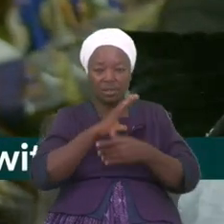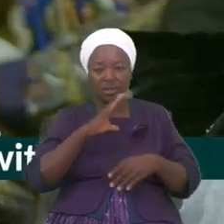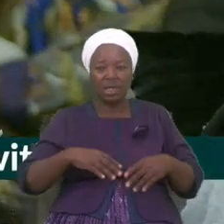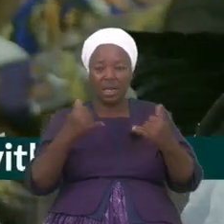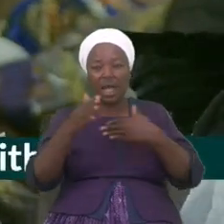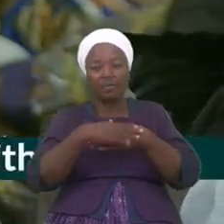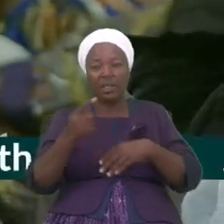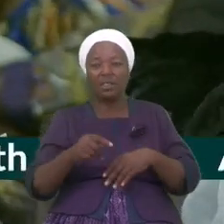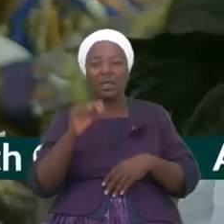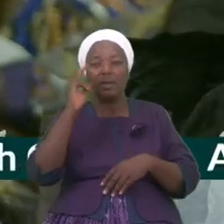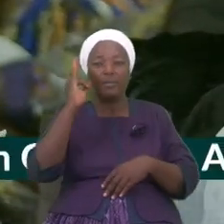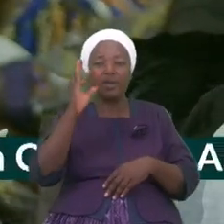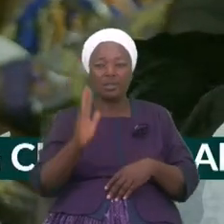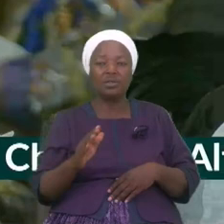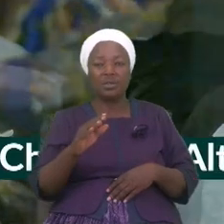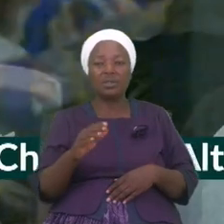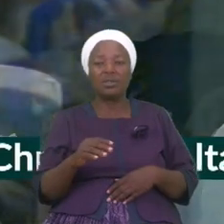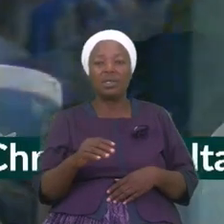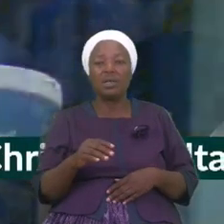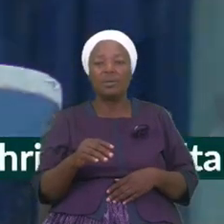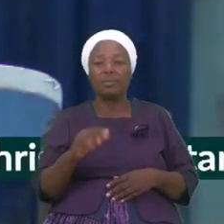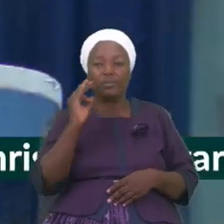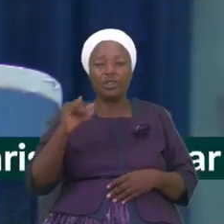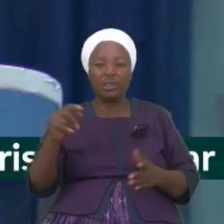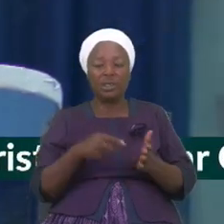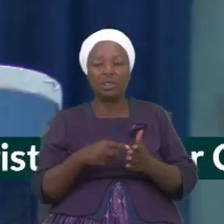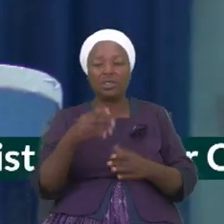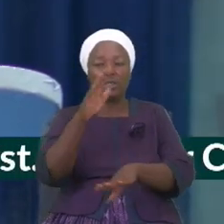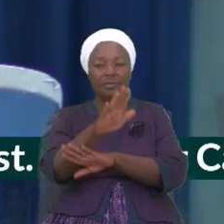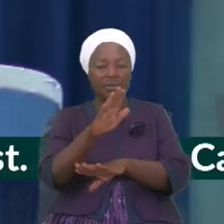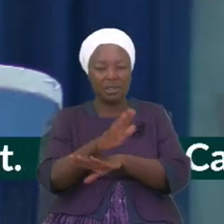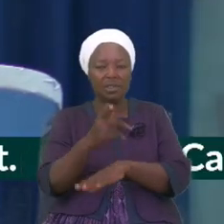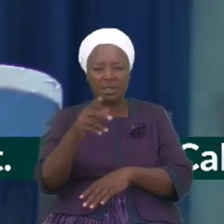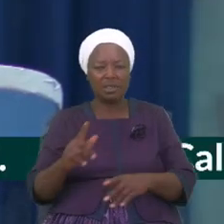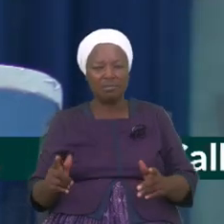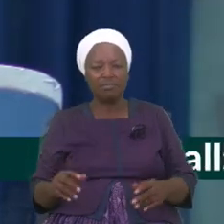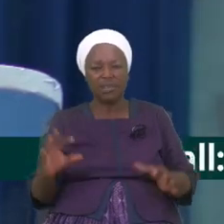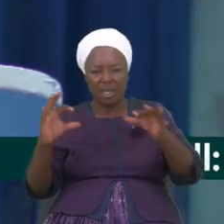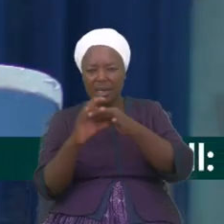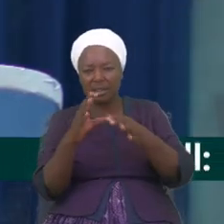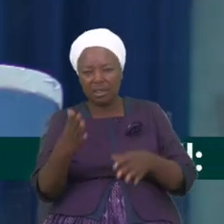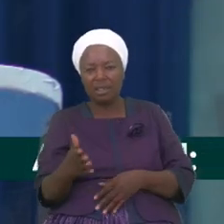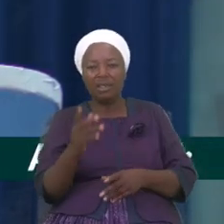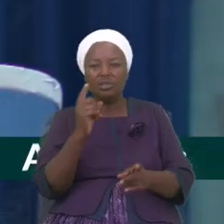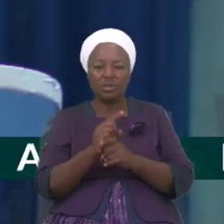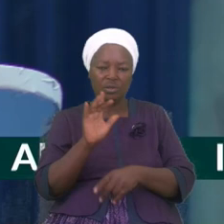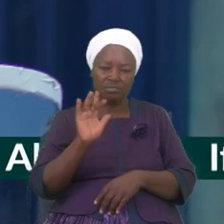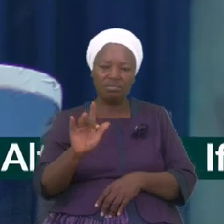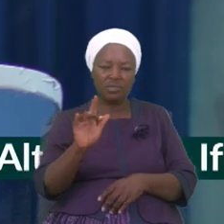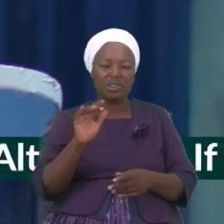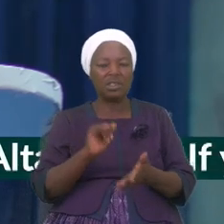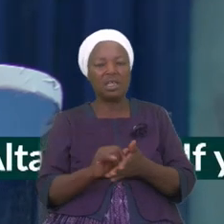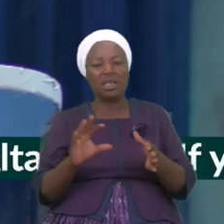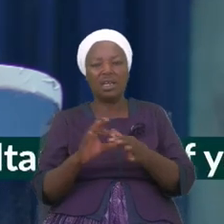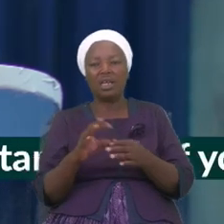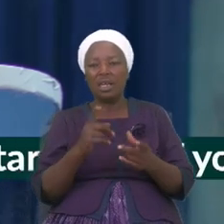message this evening, there is a link below your player. You just click that link and fill